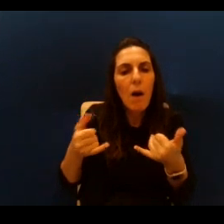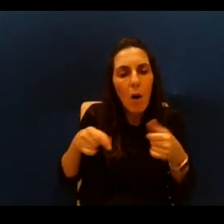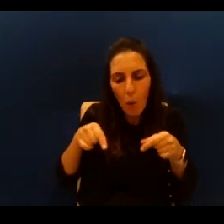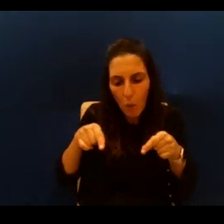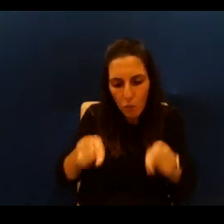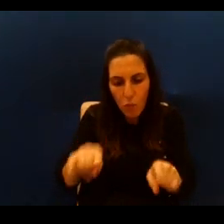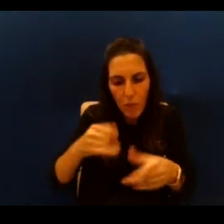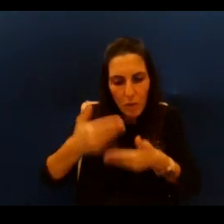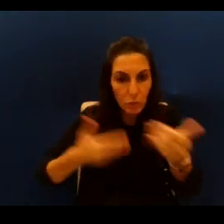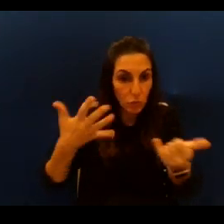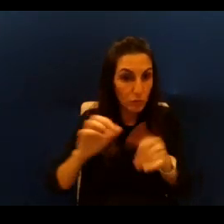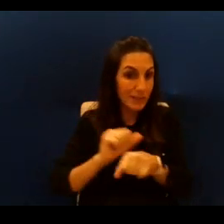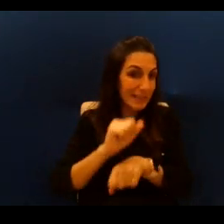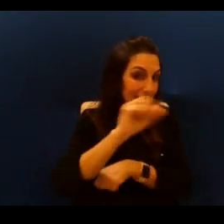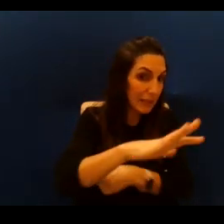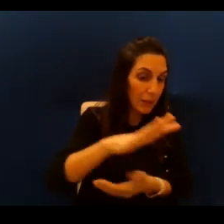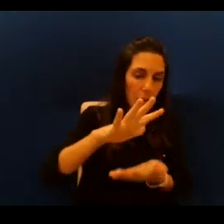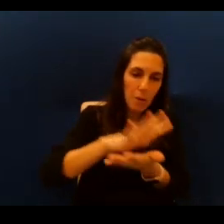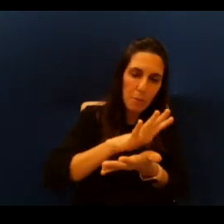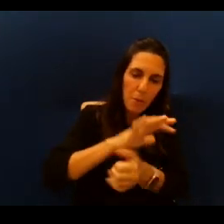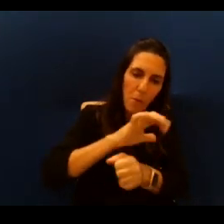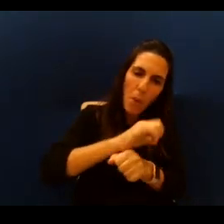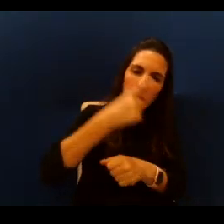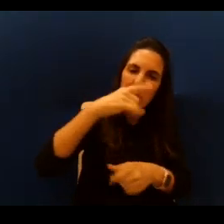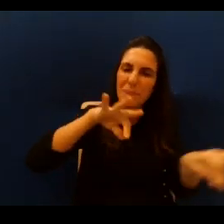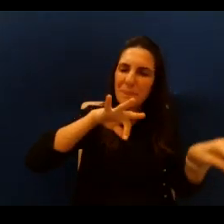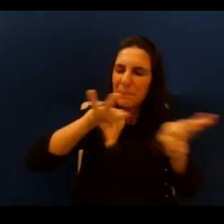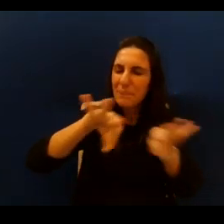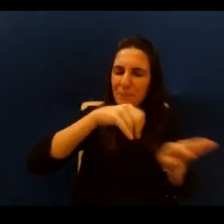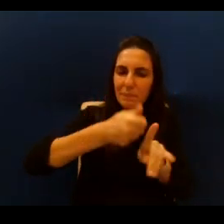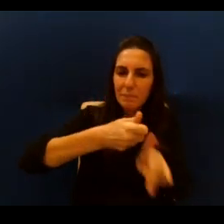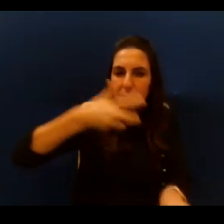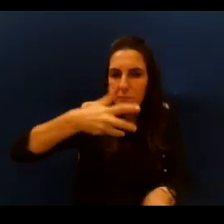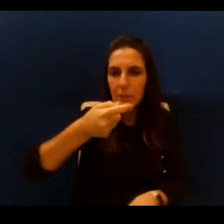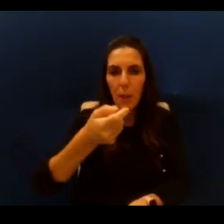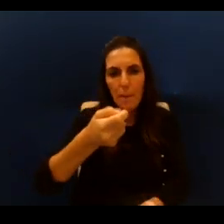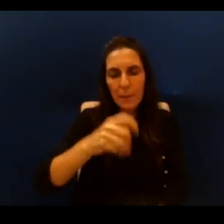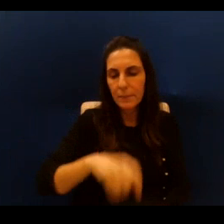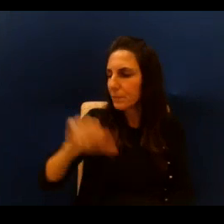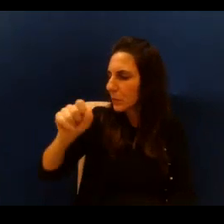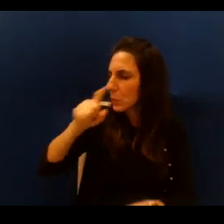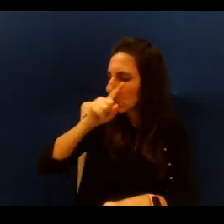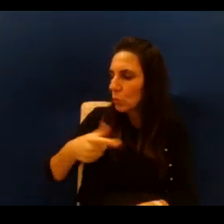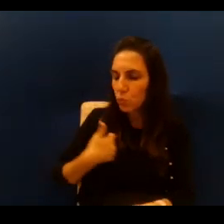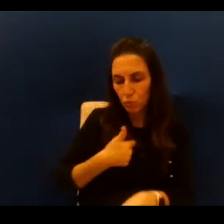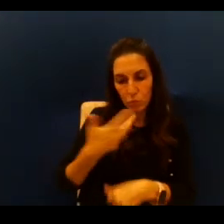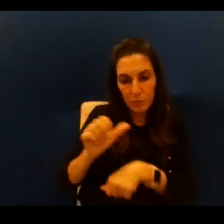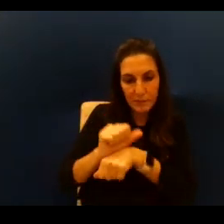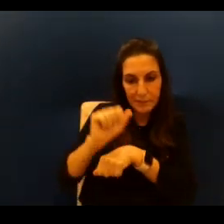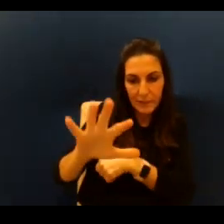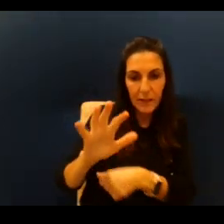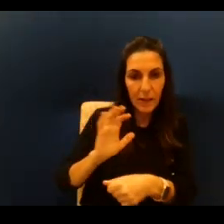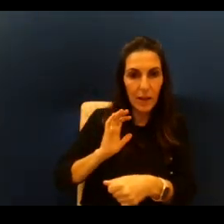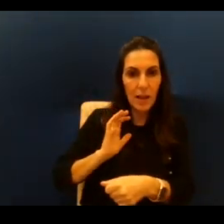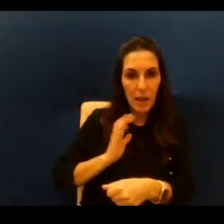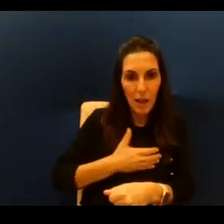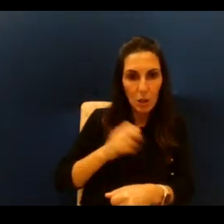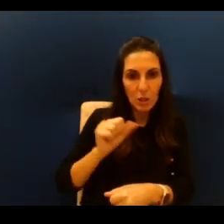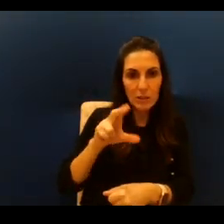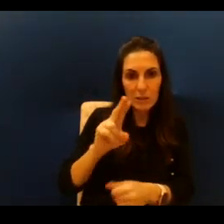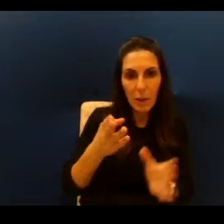you submitted paperwork? If you could just describe that a little bit. Sure, we've submitted our site plan to the